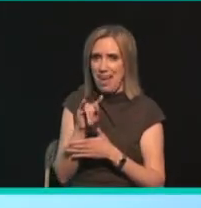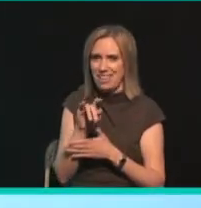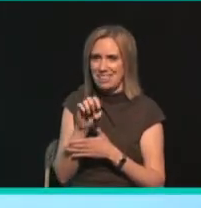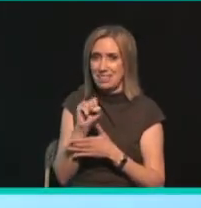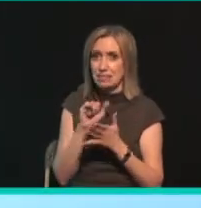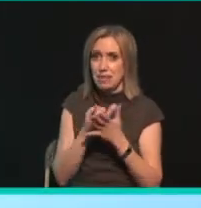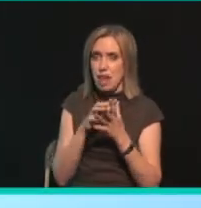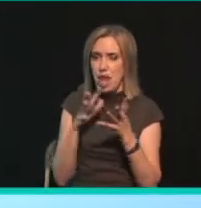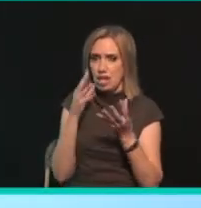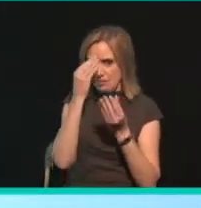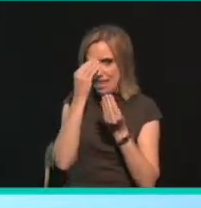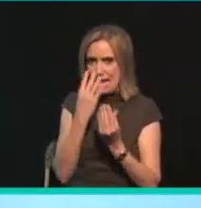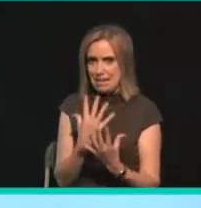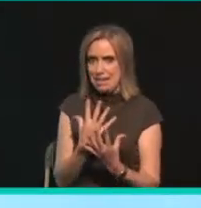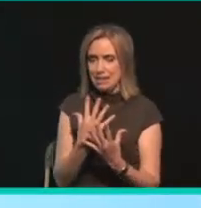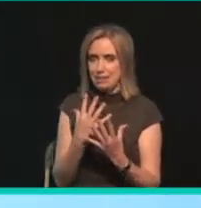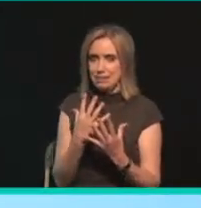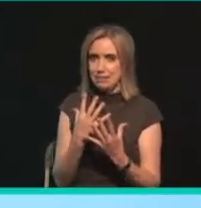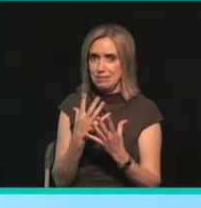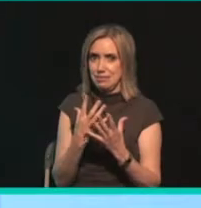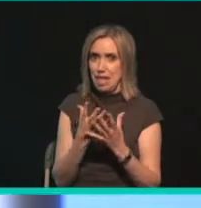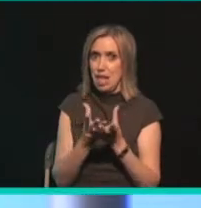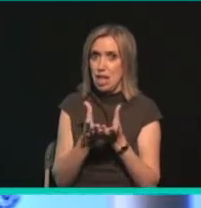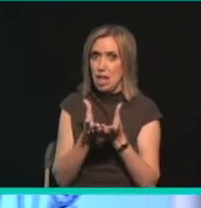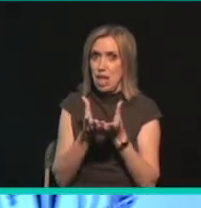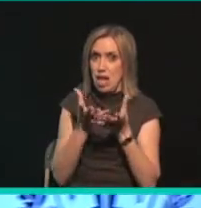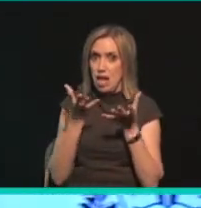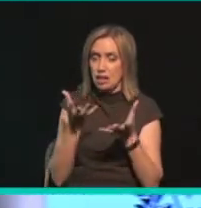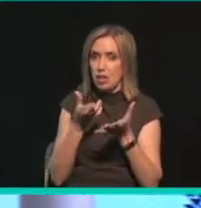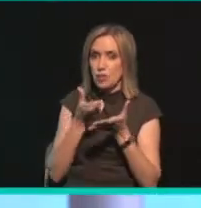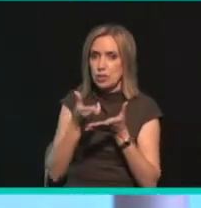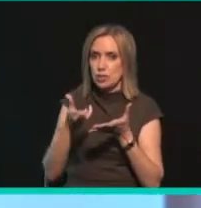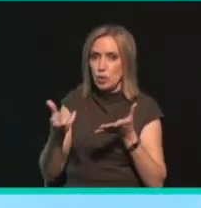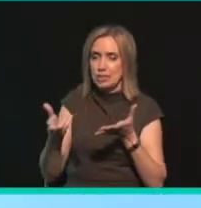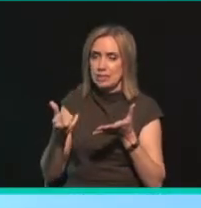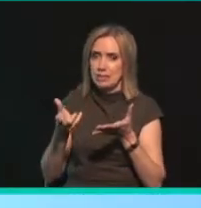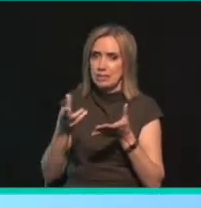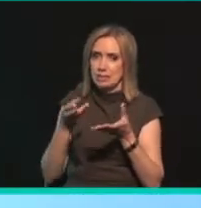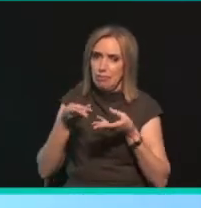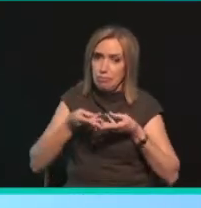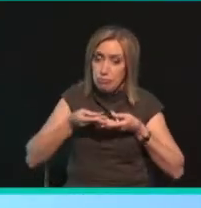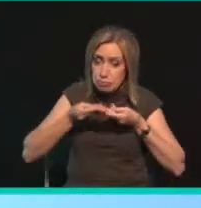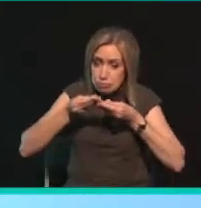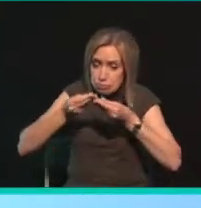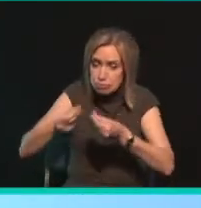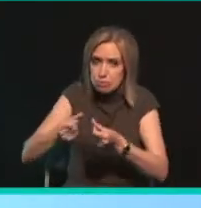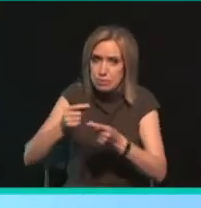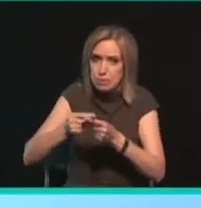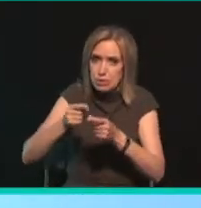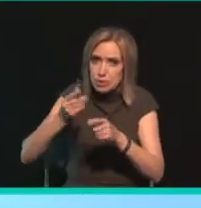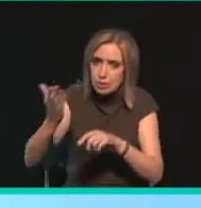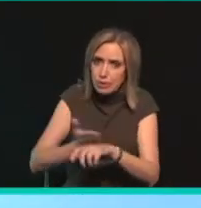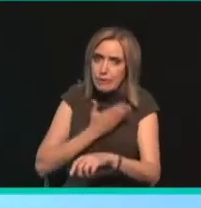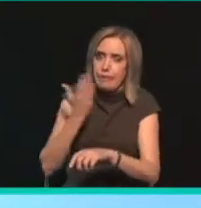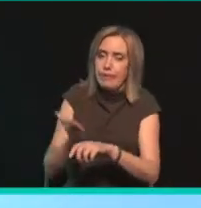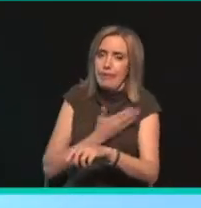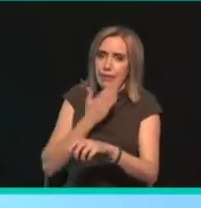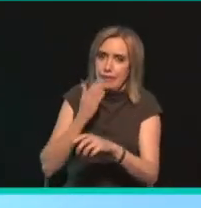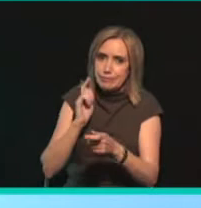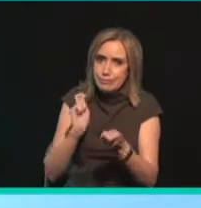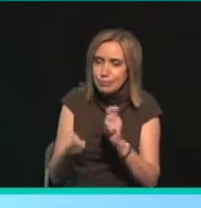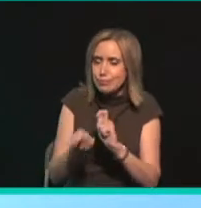of data. Significant resources are devoted to the development, maintenance, refining,